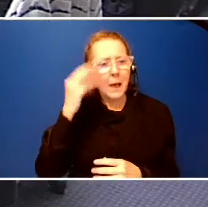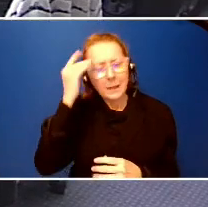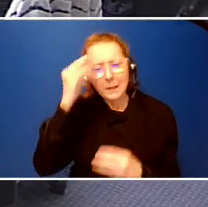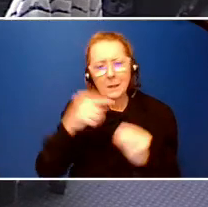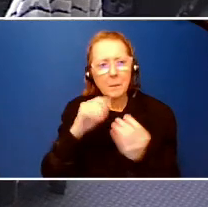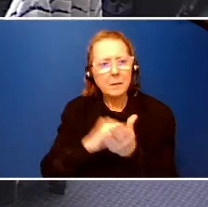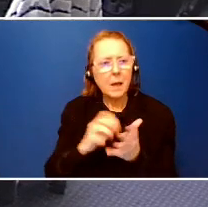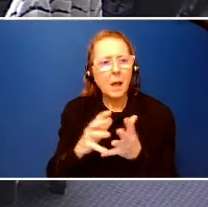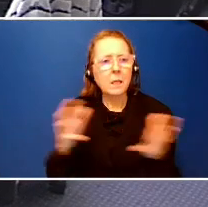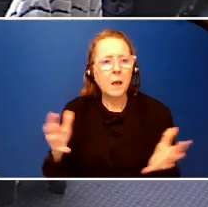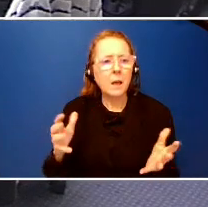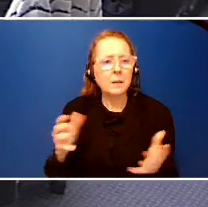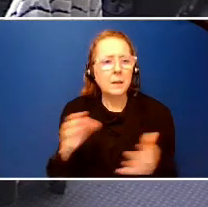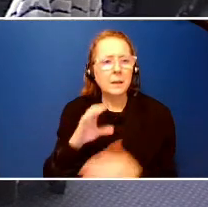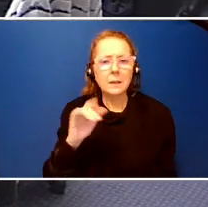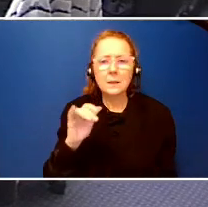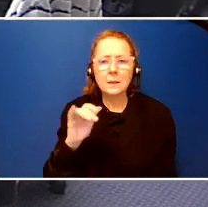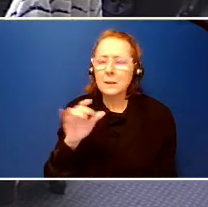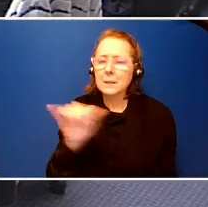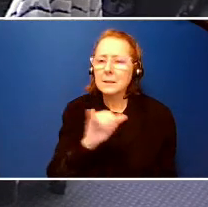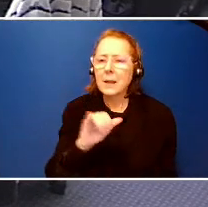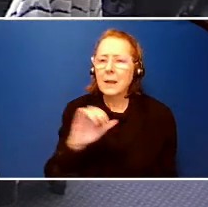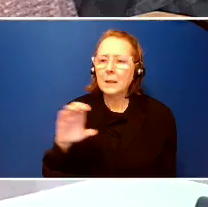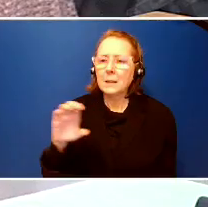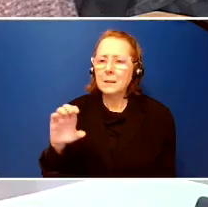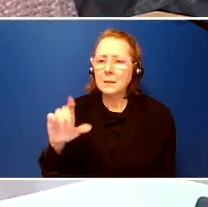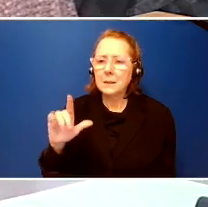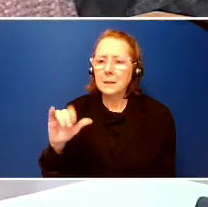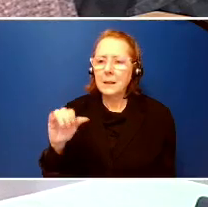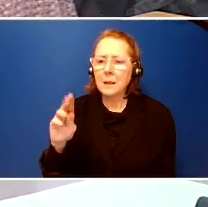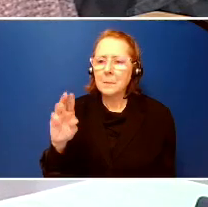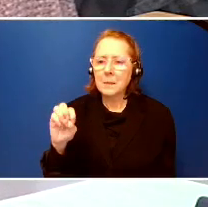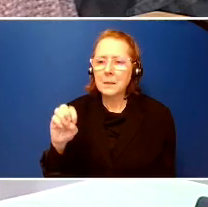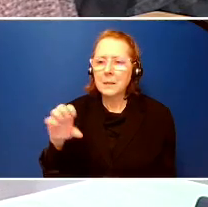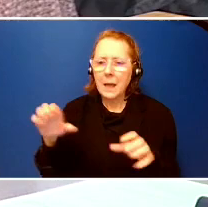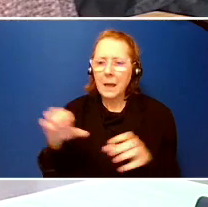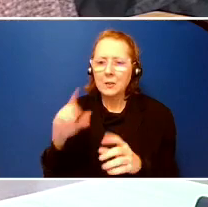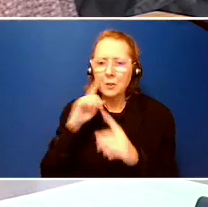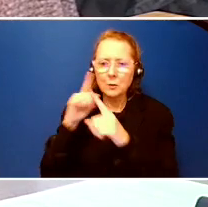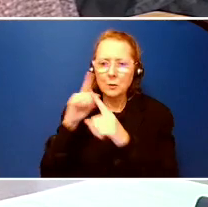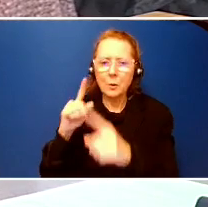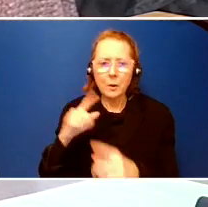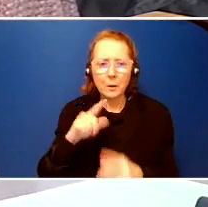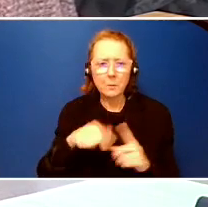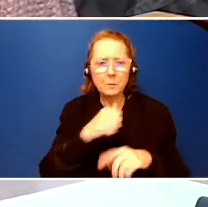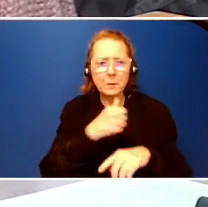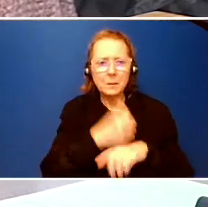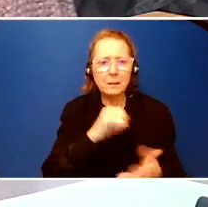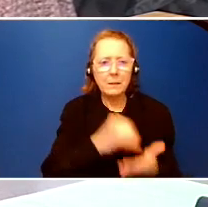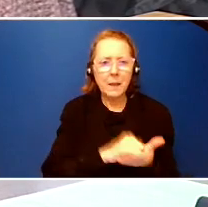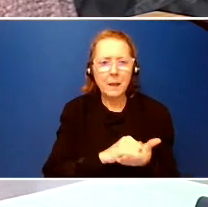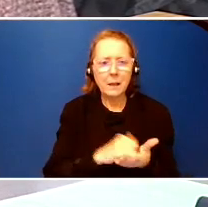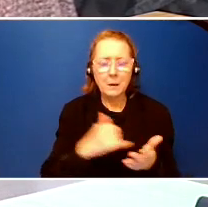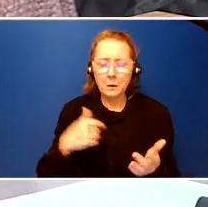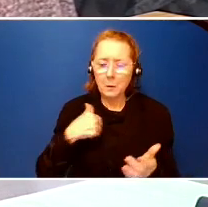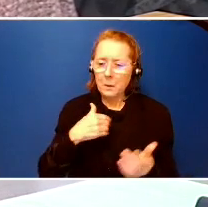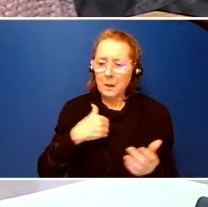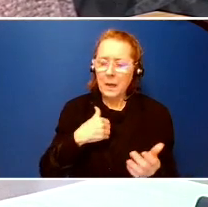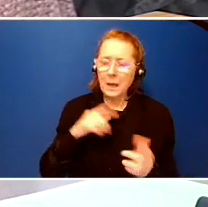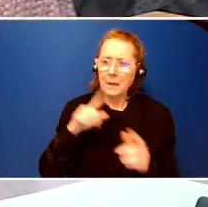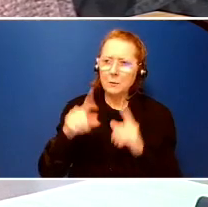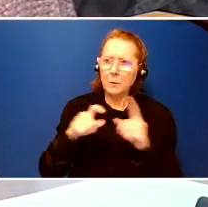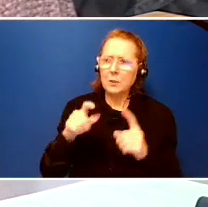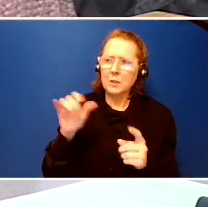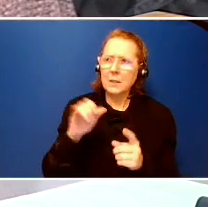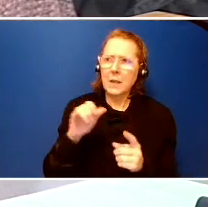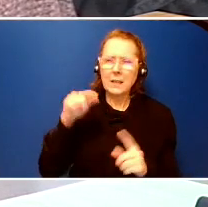our climate action goal. You know, when we were setting that, we had some questions about, you know, is this all just fluff, right? And I